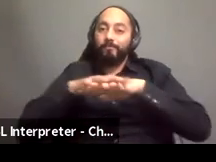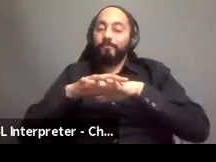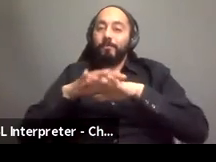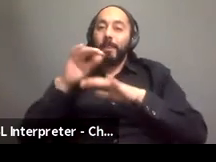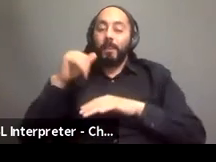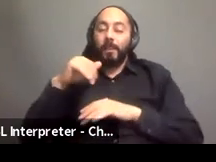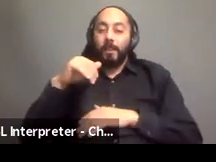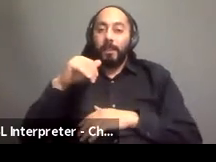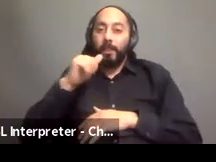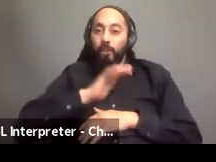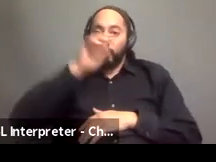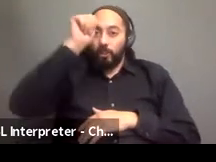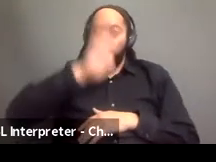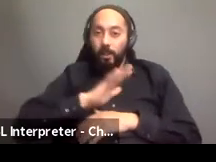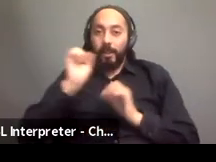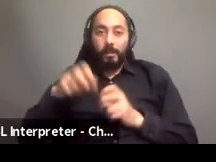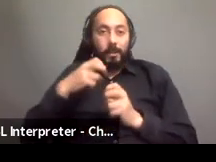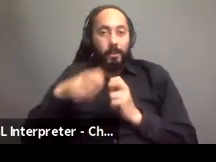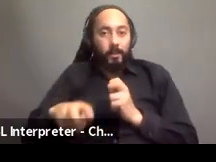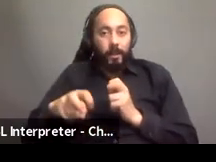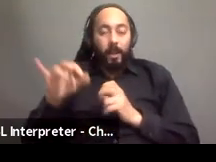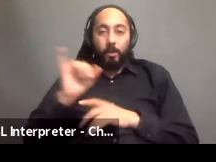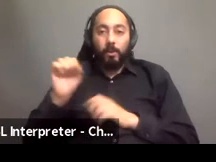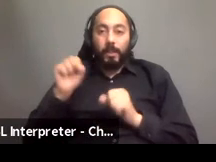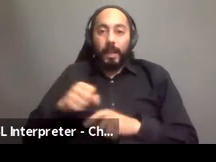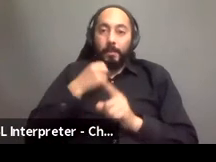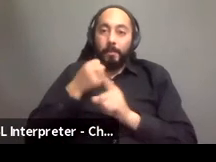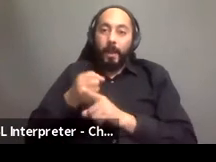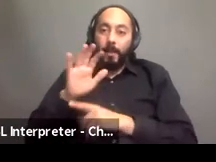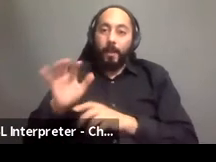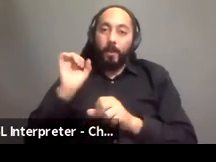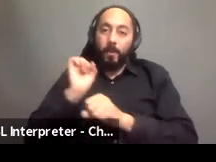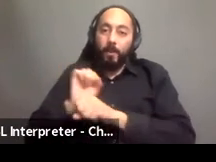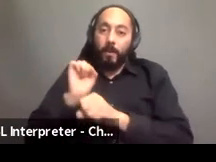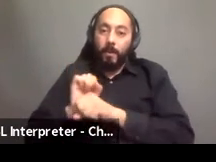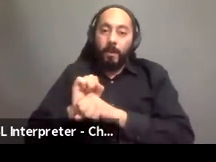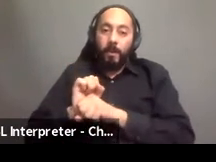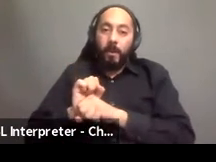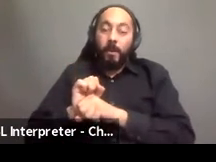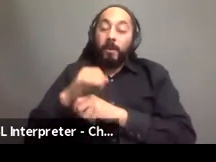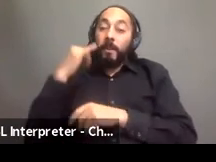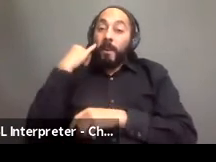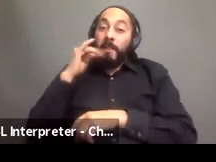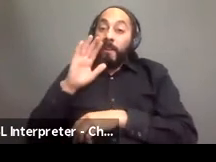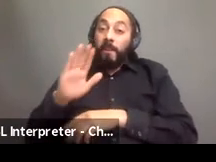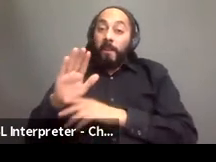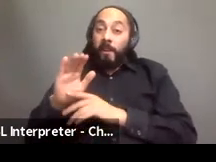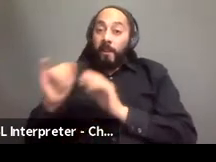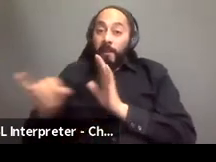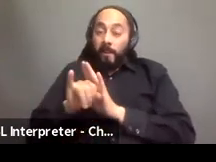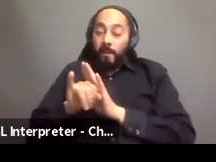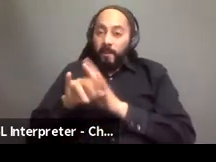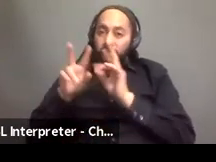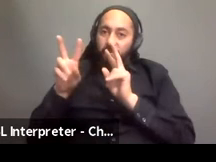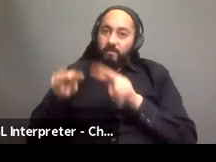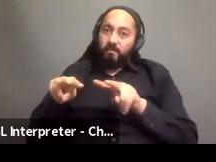and can definitely impact someone's work when especially their gender identity is being frowned upon in